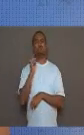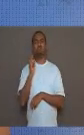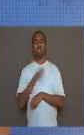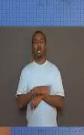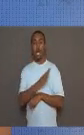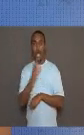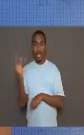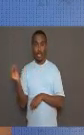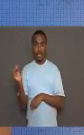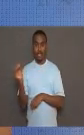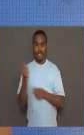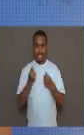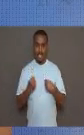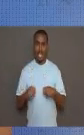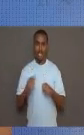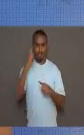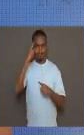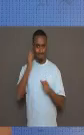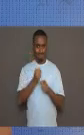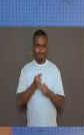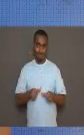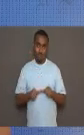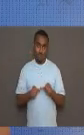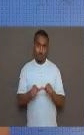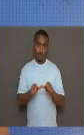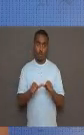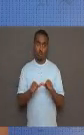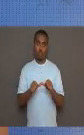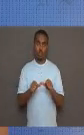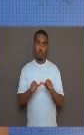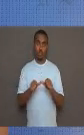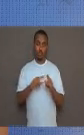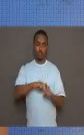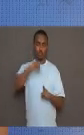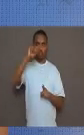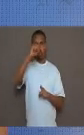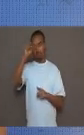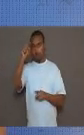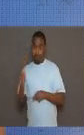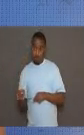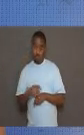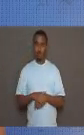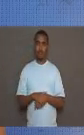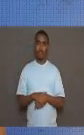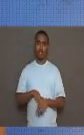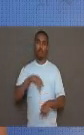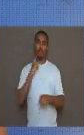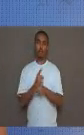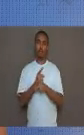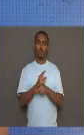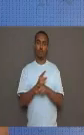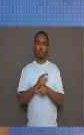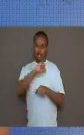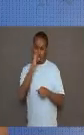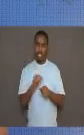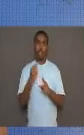is and try to keep track of the plot. Make sure to write down